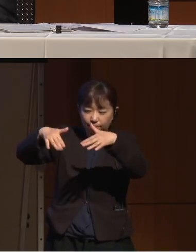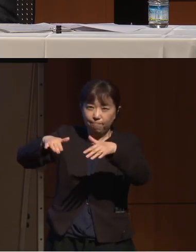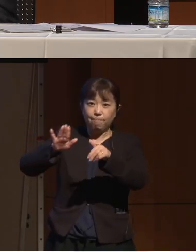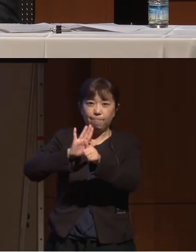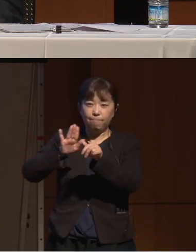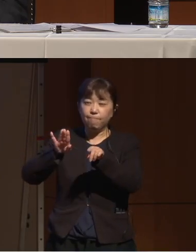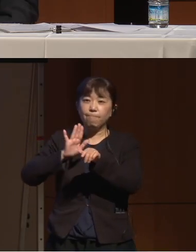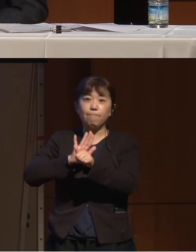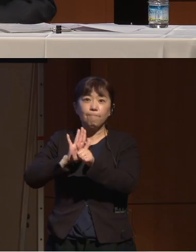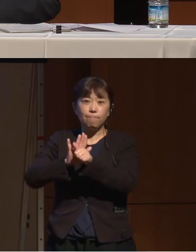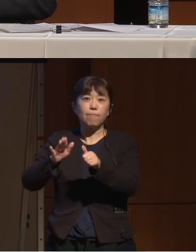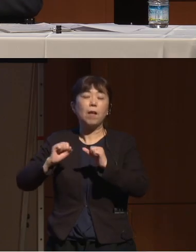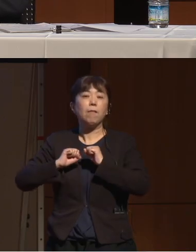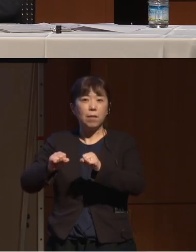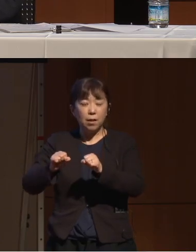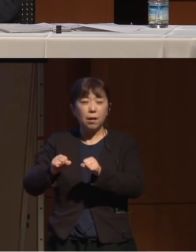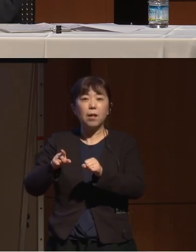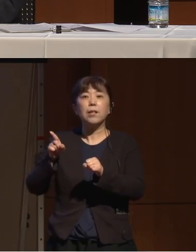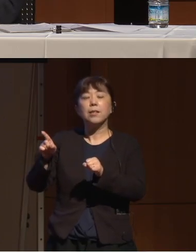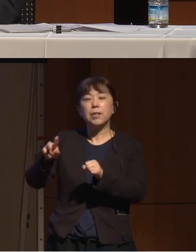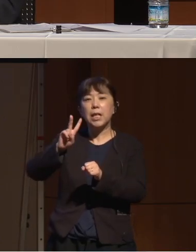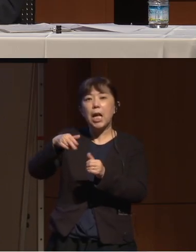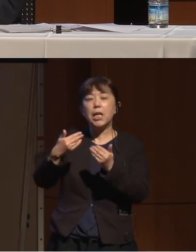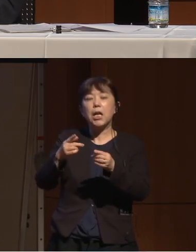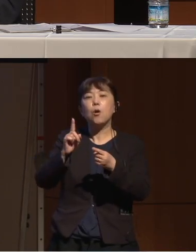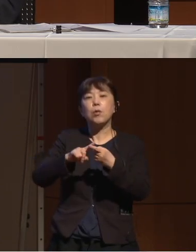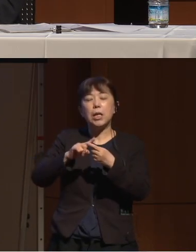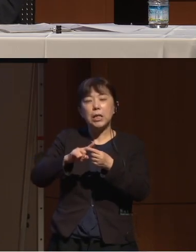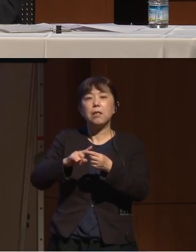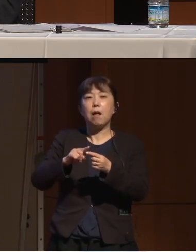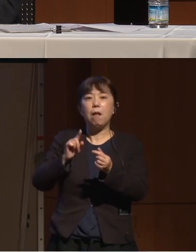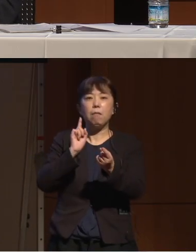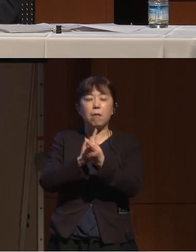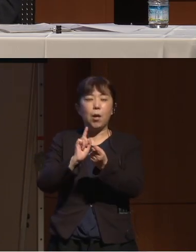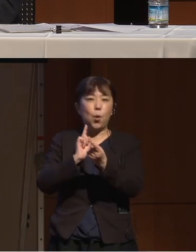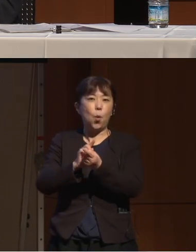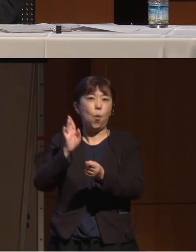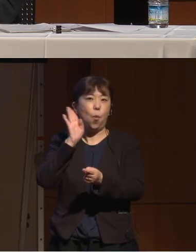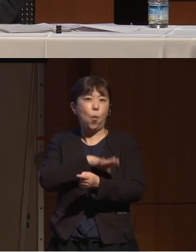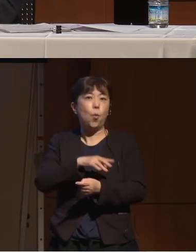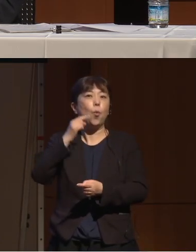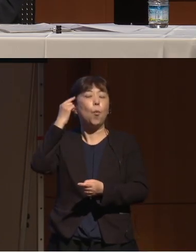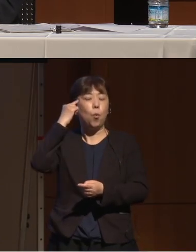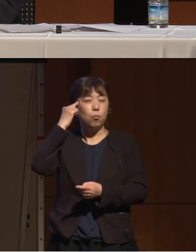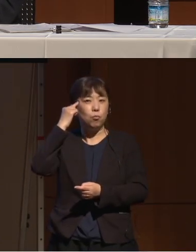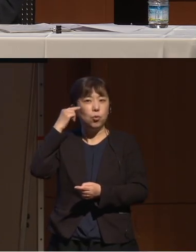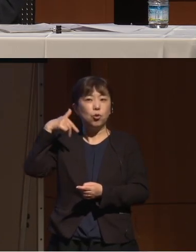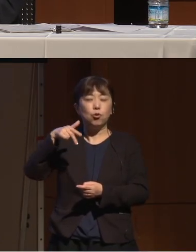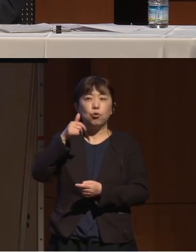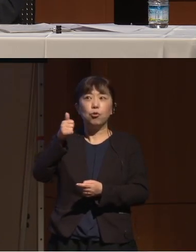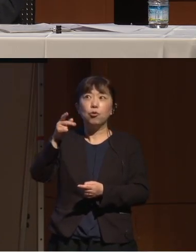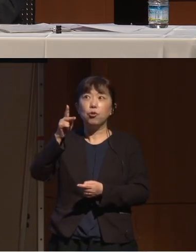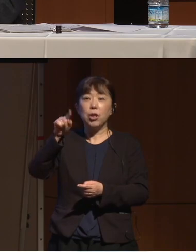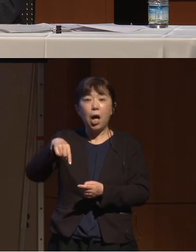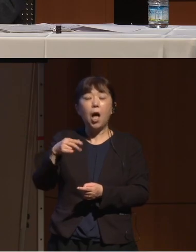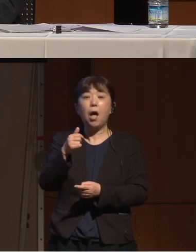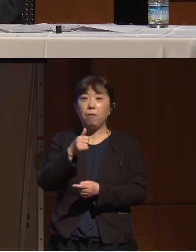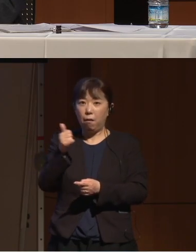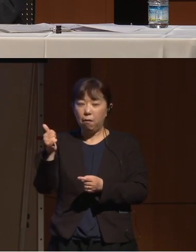the audience members, SCARTA will be hosting a meeting tomorrow and the following day of